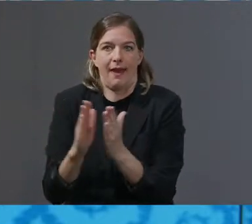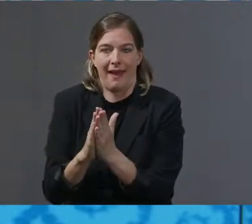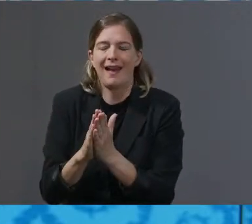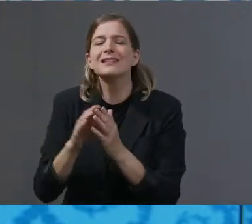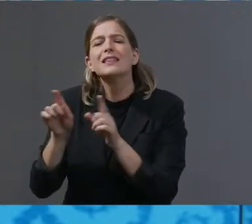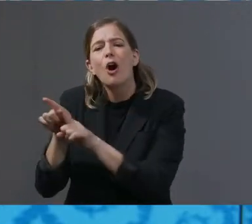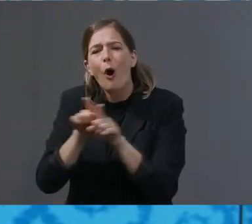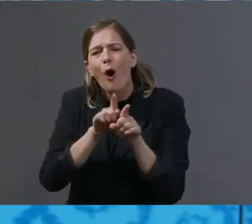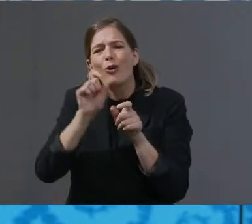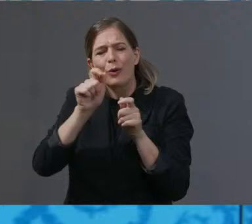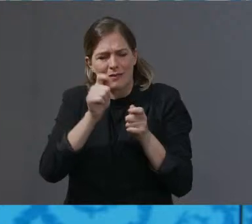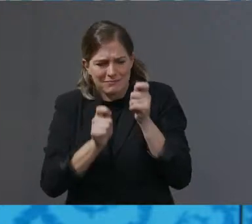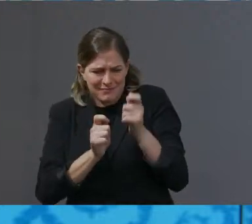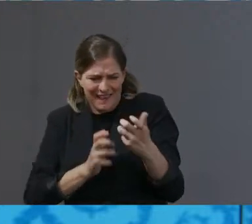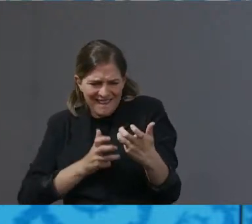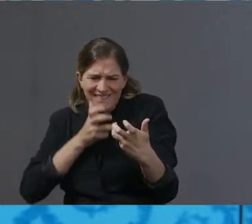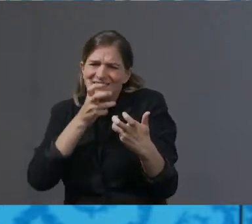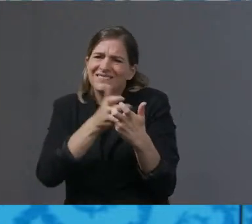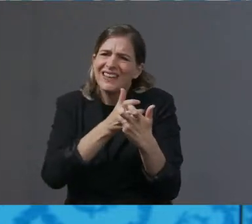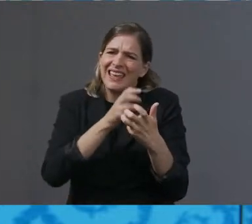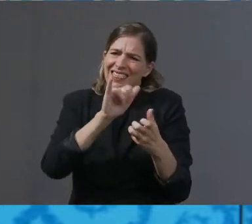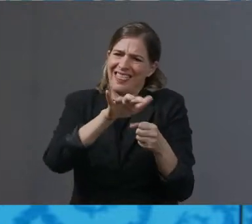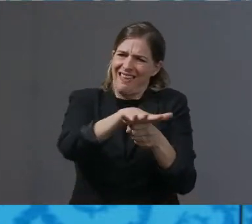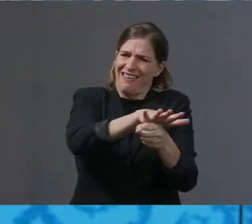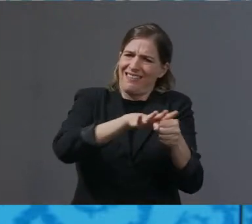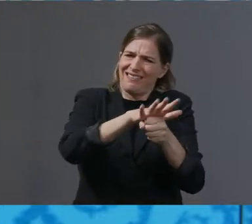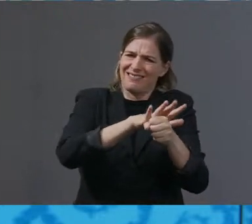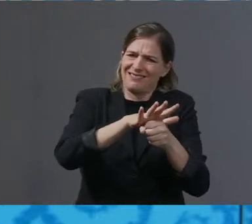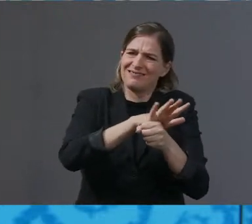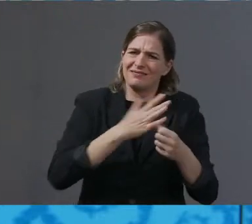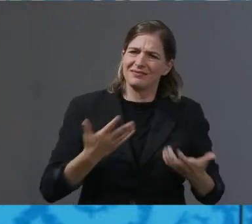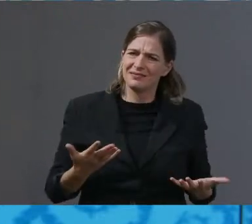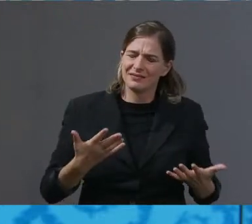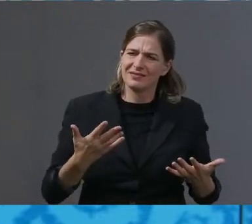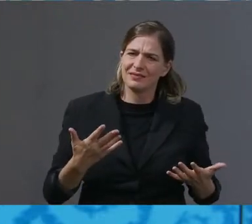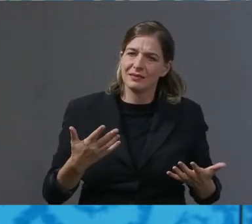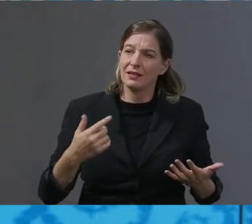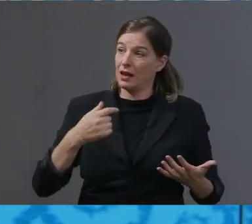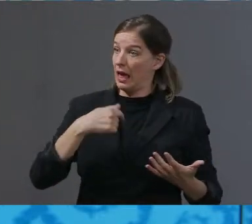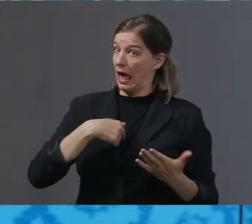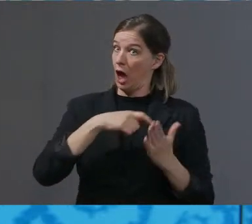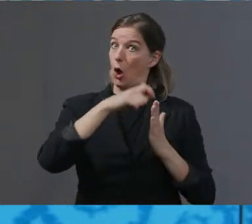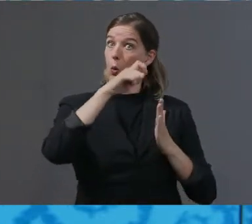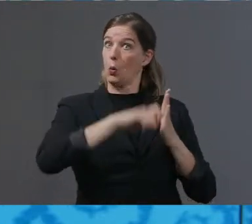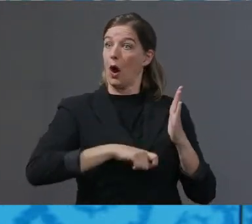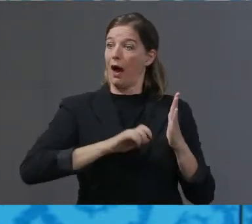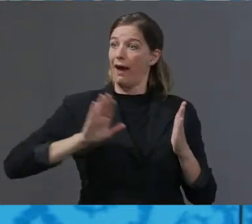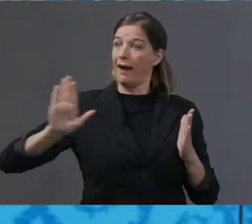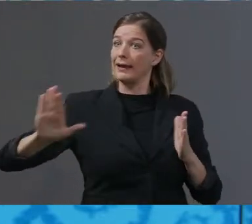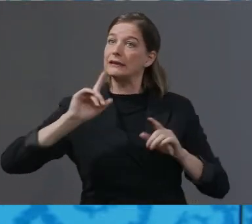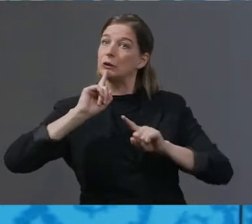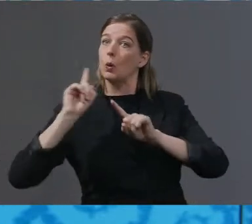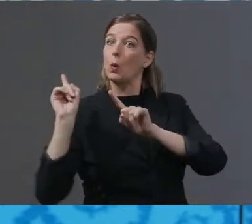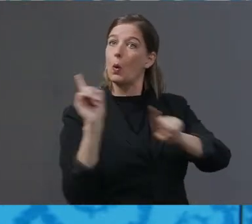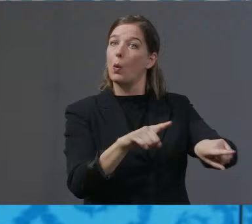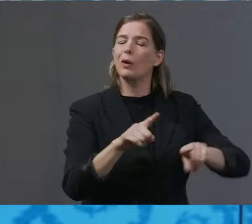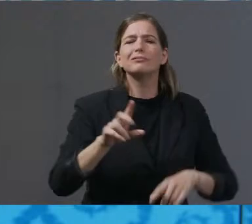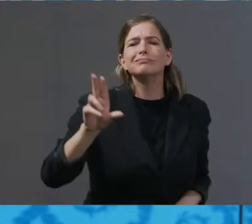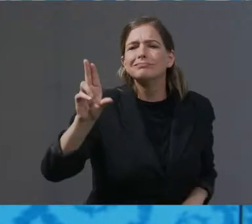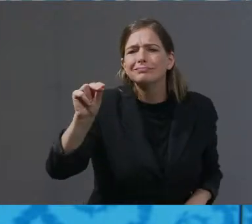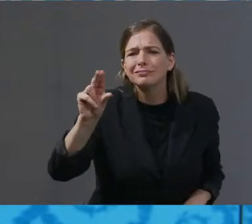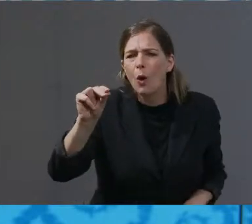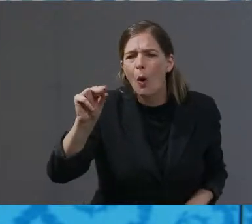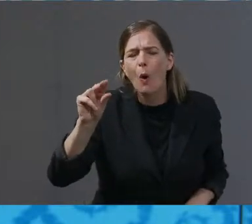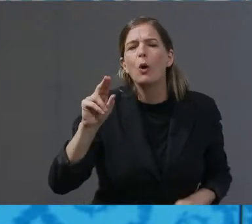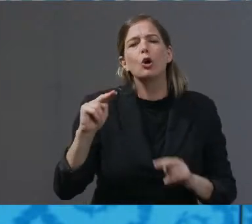it likely will be different, and I'm not going to write the order for Mayor Guarino. That's up to him, but it will